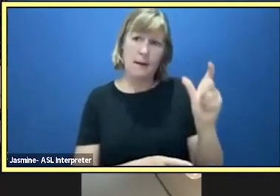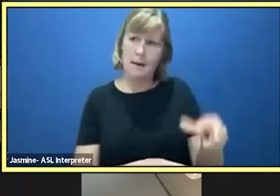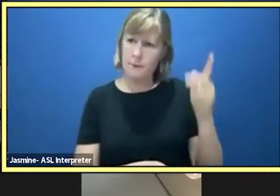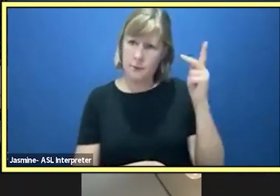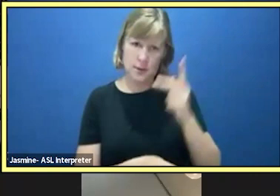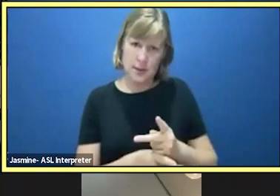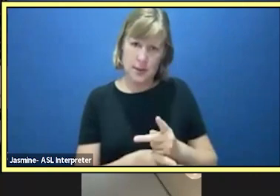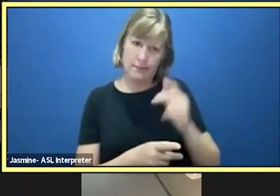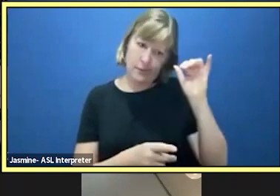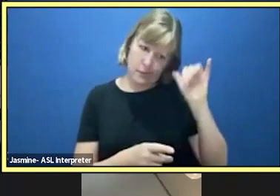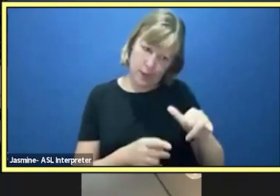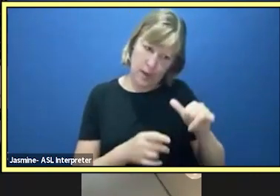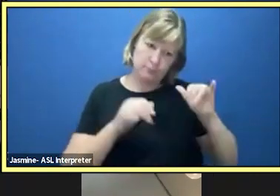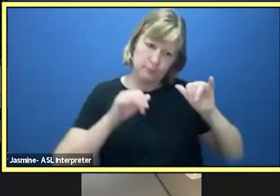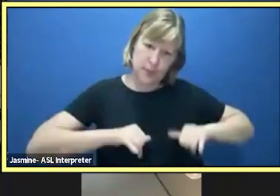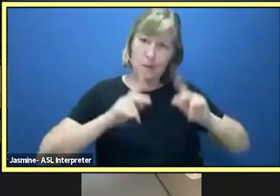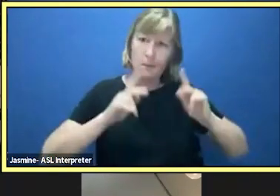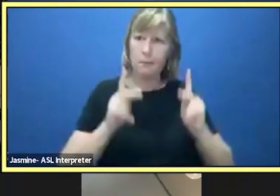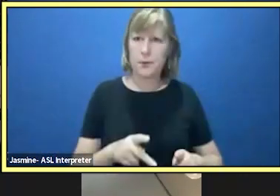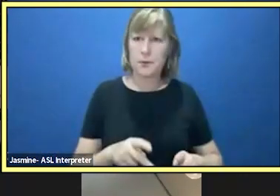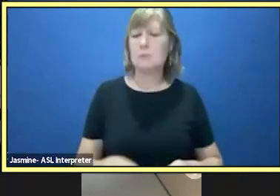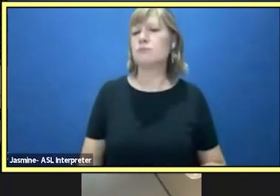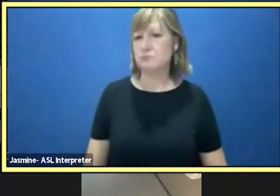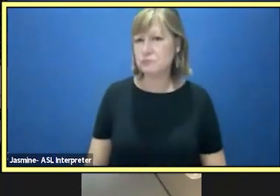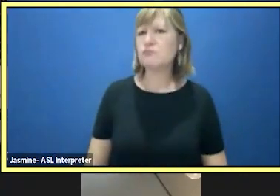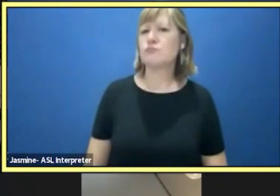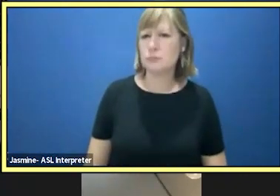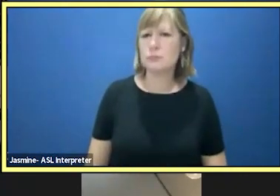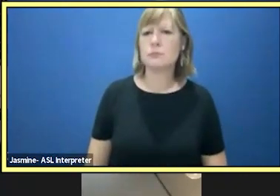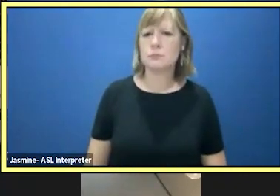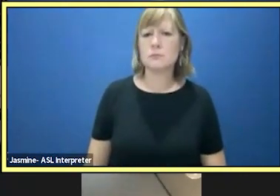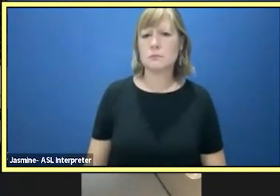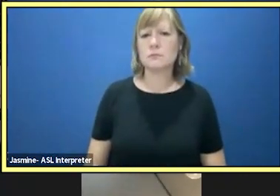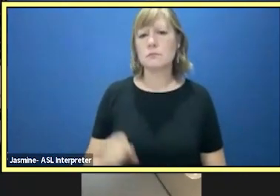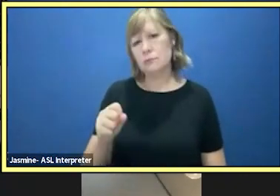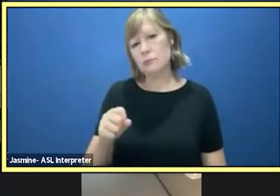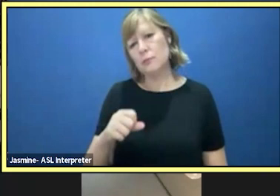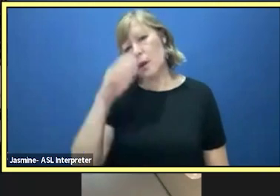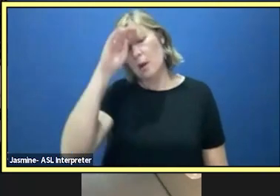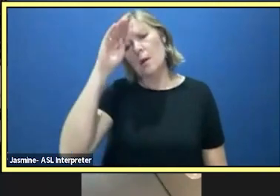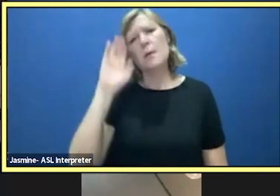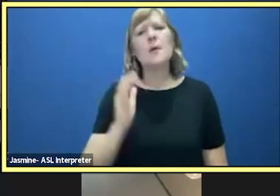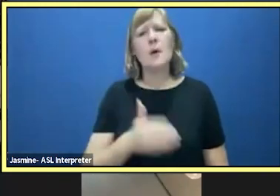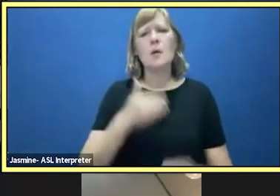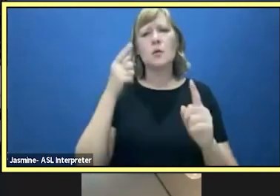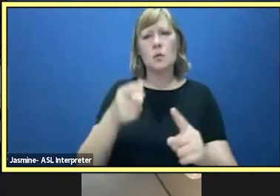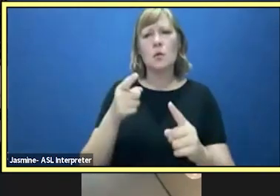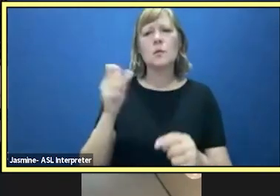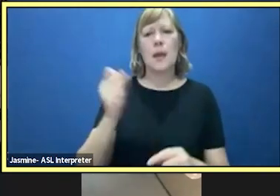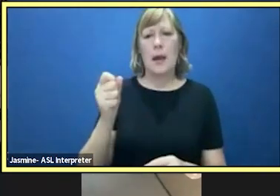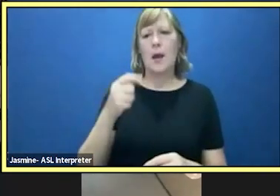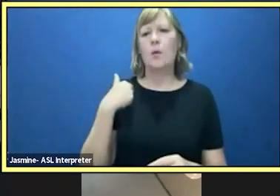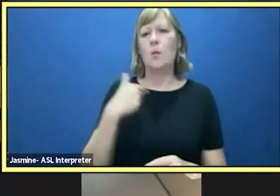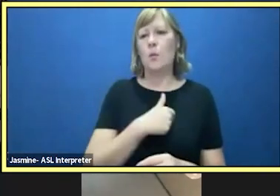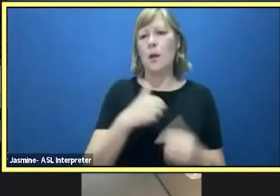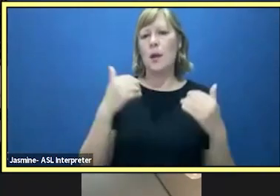Right. I think if you were working with, so first of all, I hope that our goal is that we have more than one conflict-free case management organization. Might not